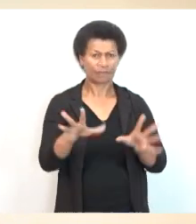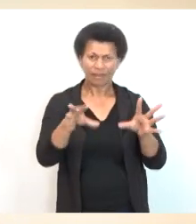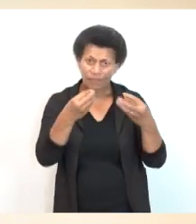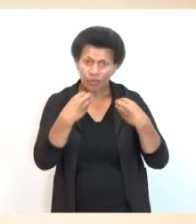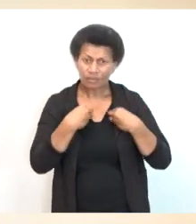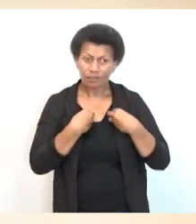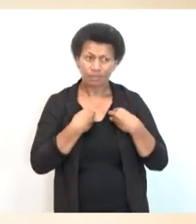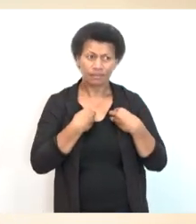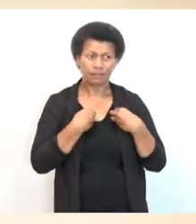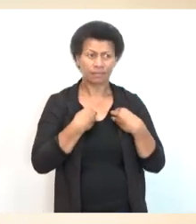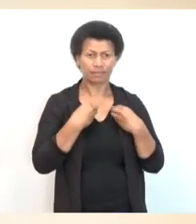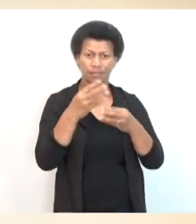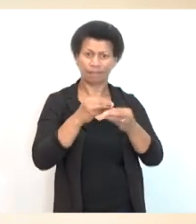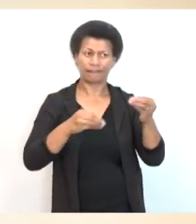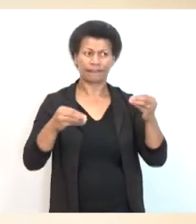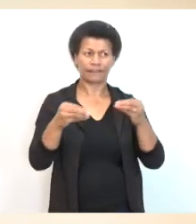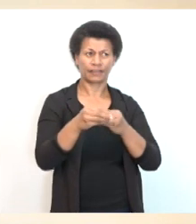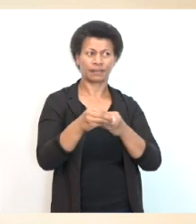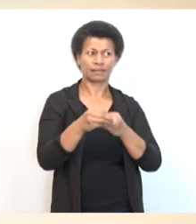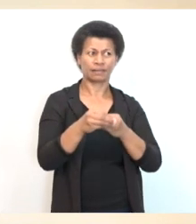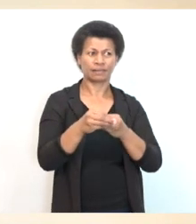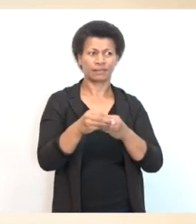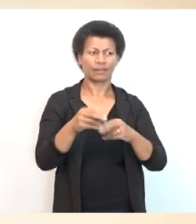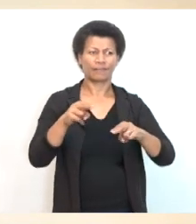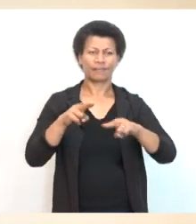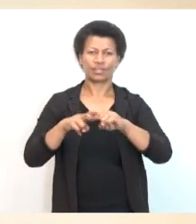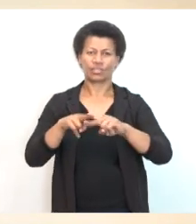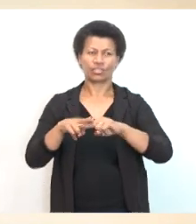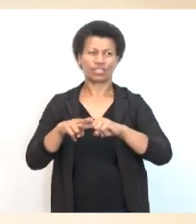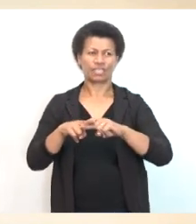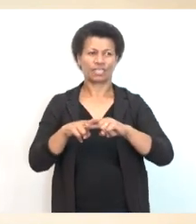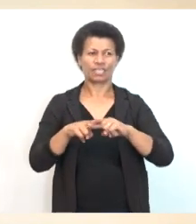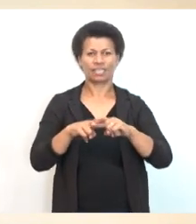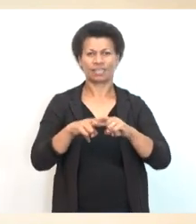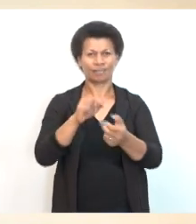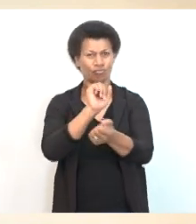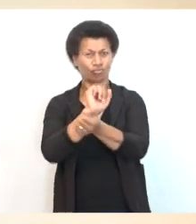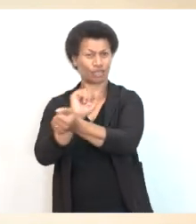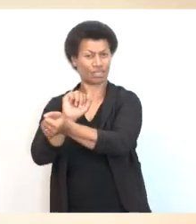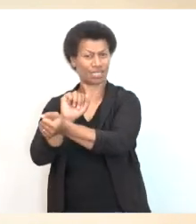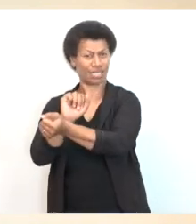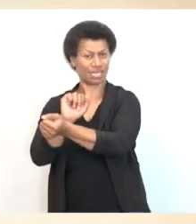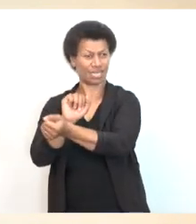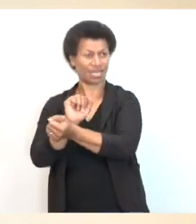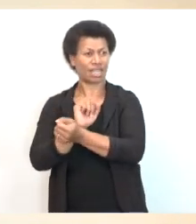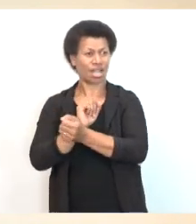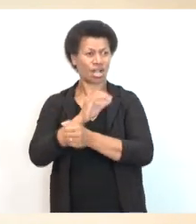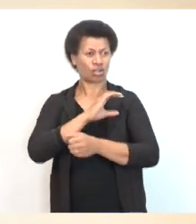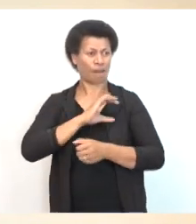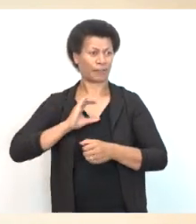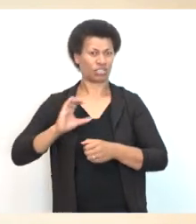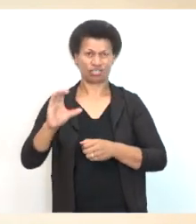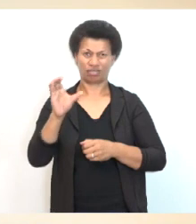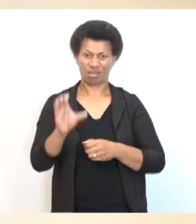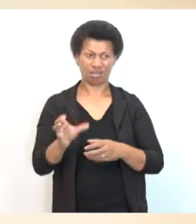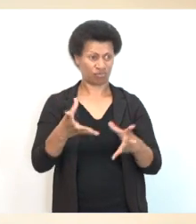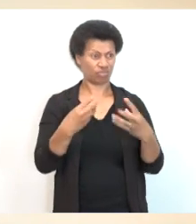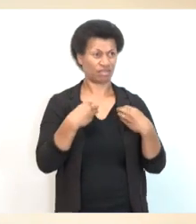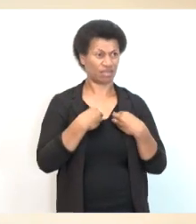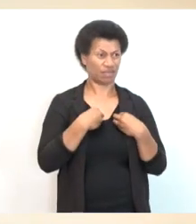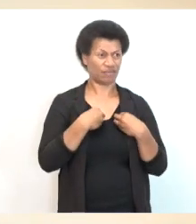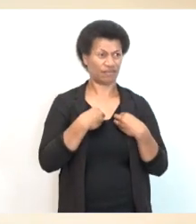position. If there is misbehavior, misconduct, COC will deliberate, then make recommendations